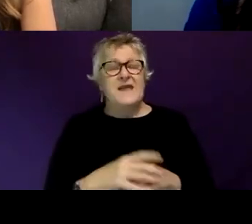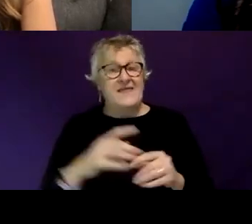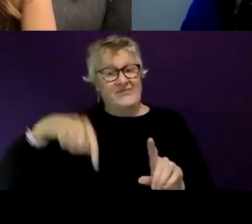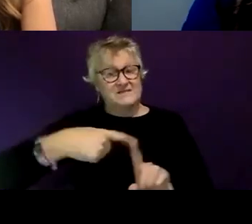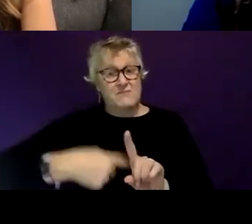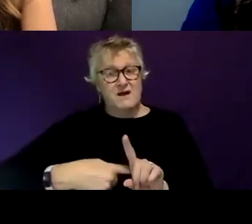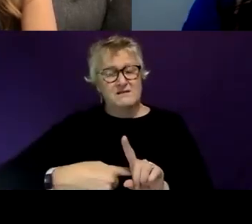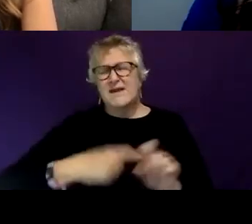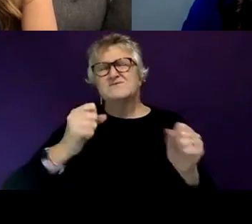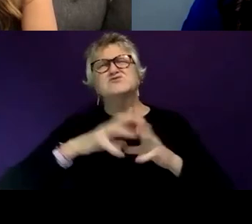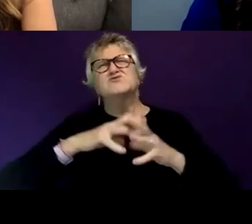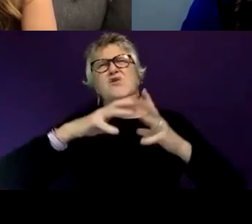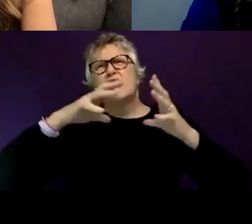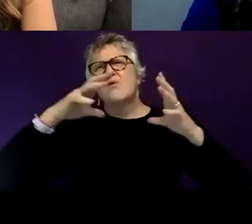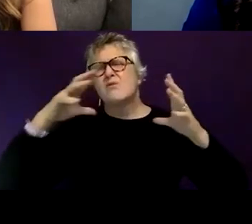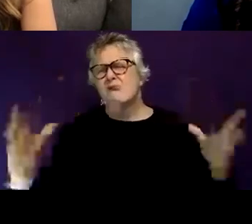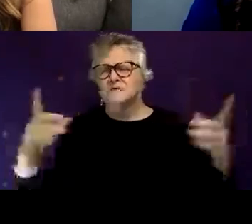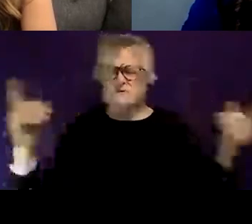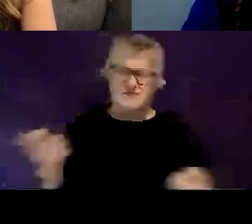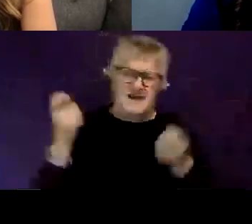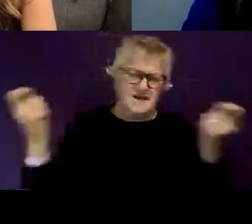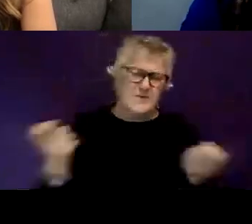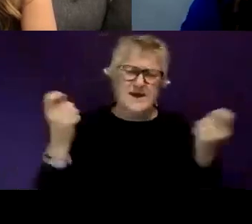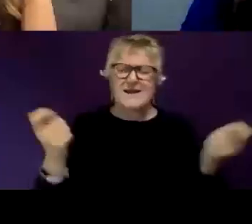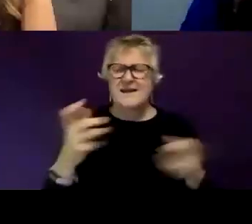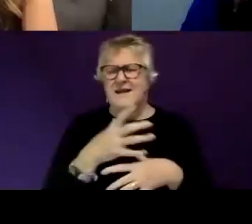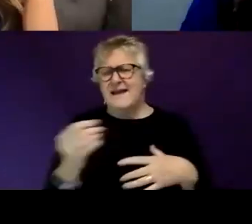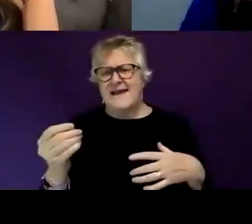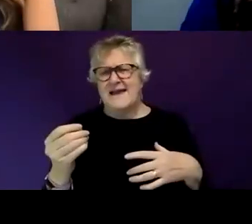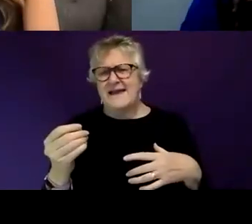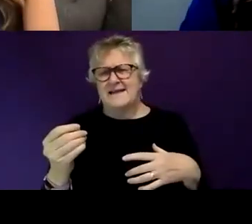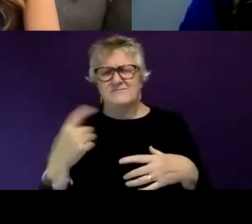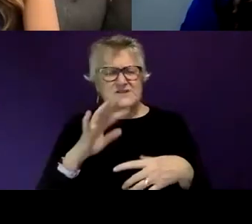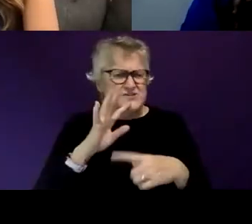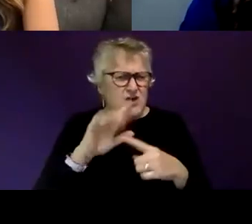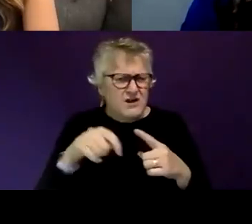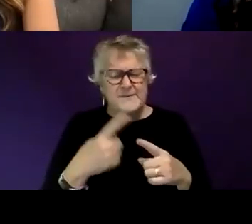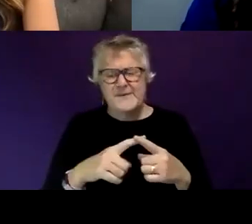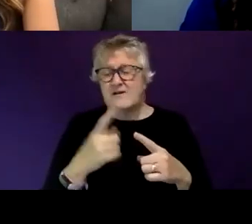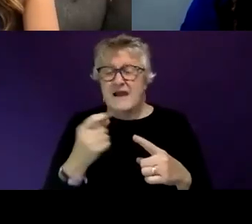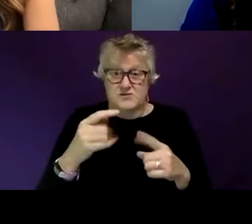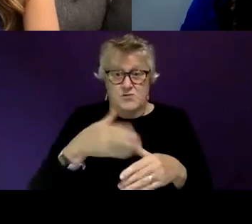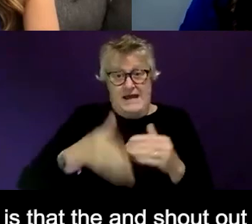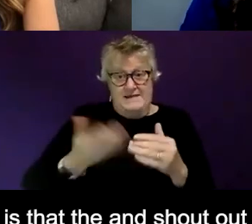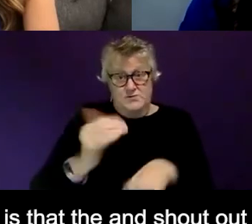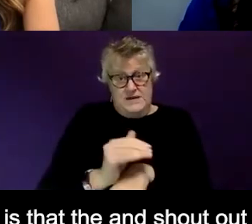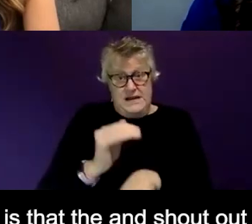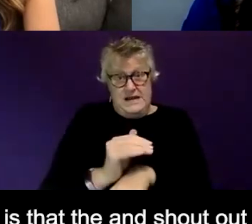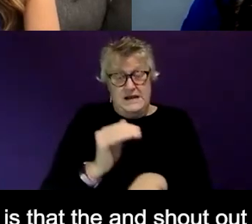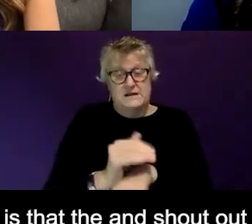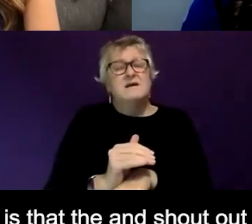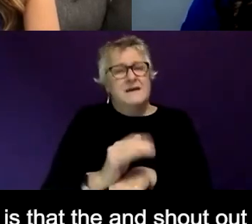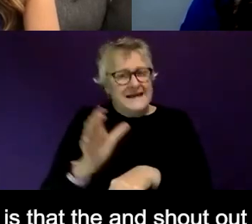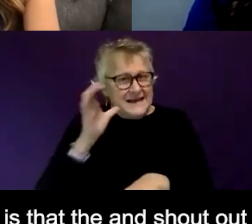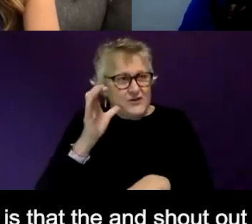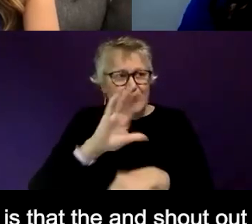talking about our history. And, to end this evening with all of you and speaking about our personal stories and seeing all